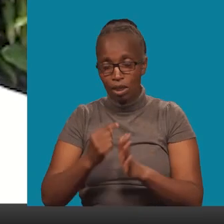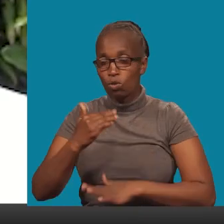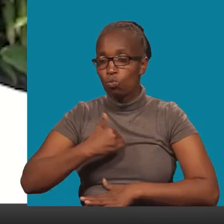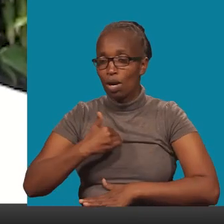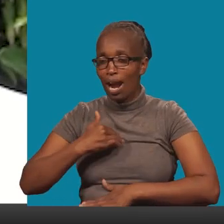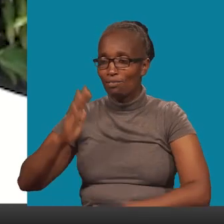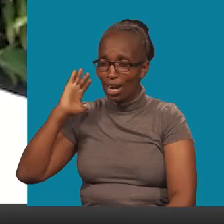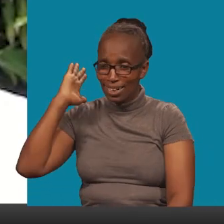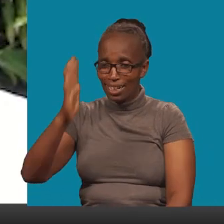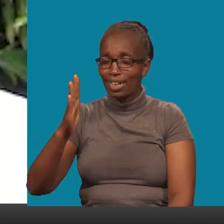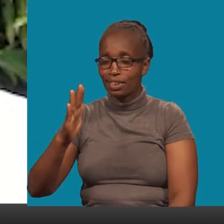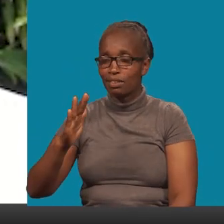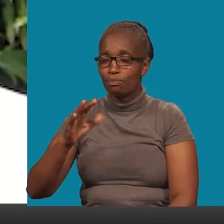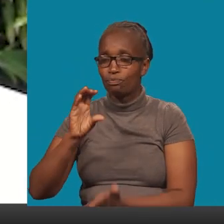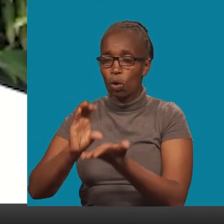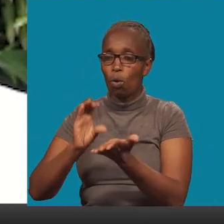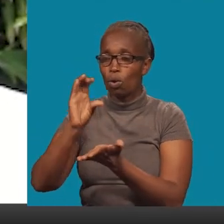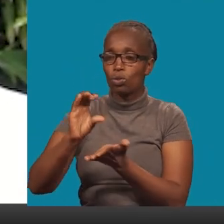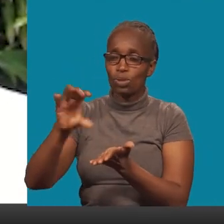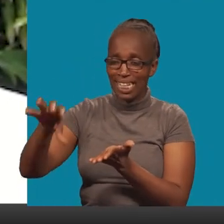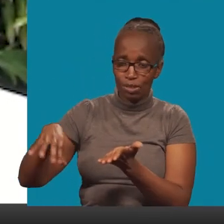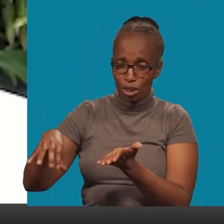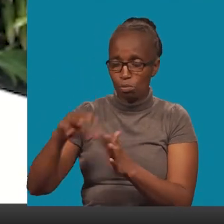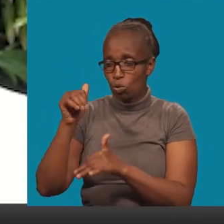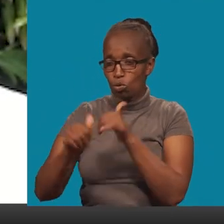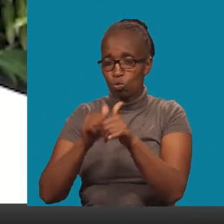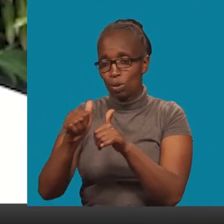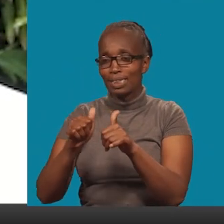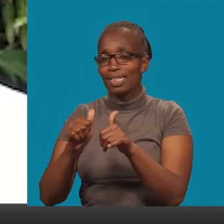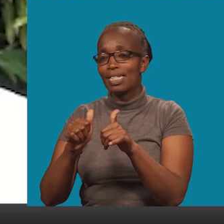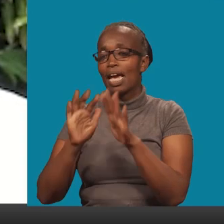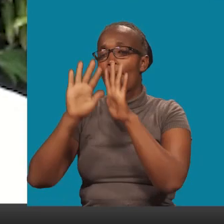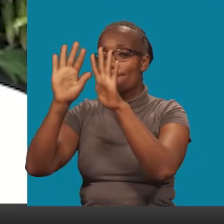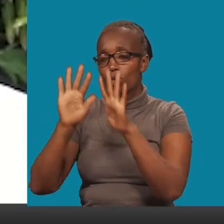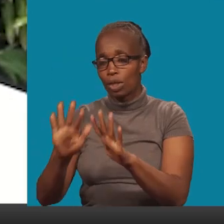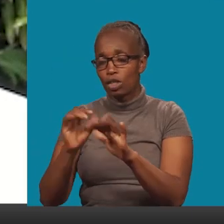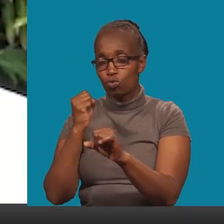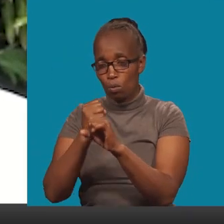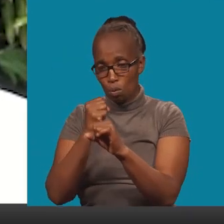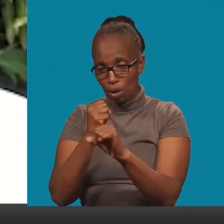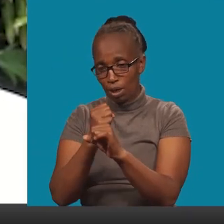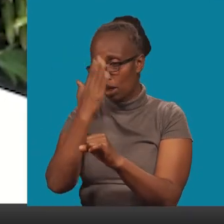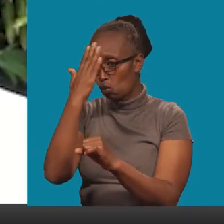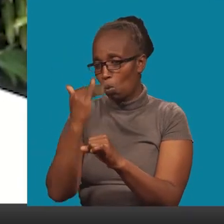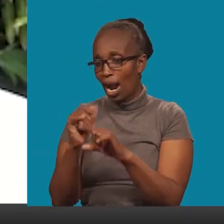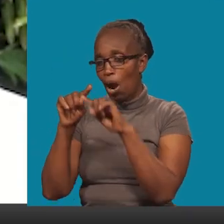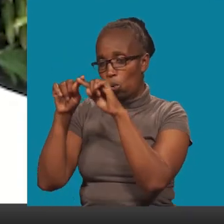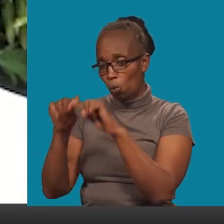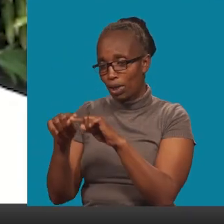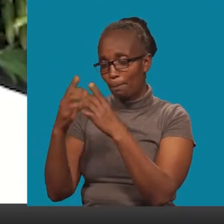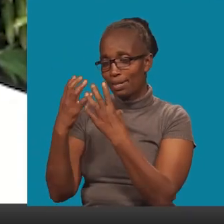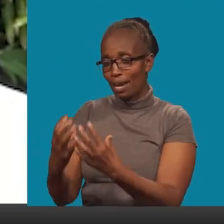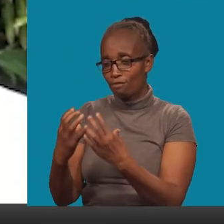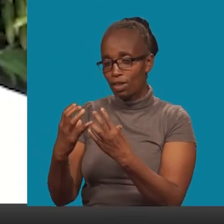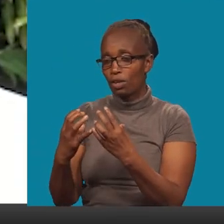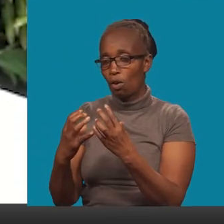that means is that you already have a direct cost on transport, which is key to our operations because we rely